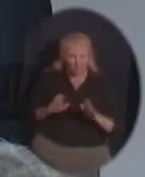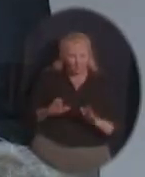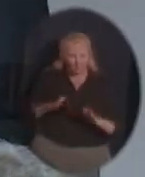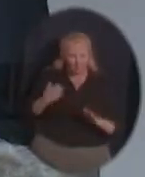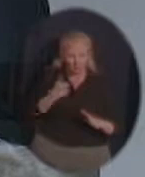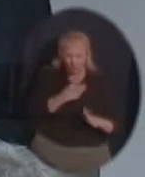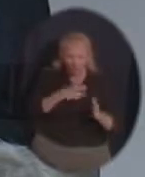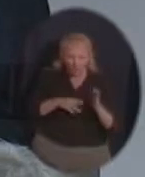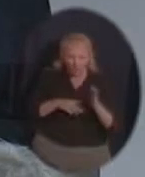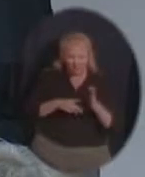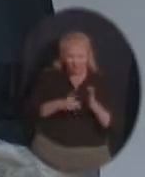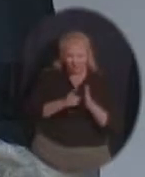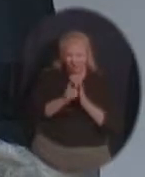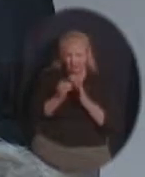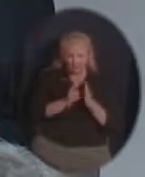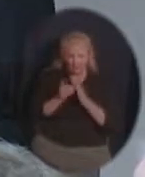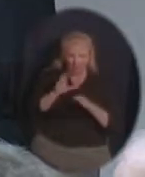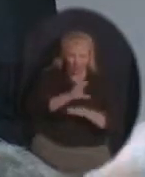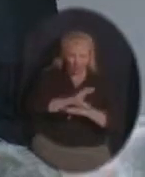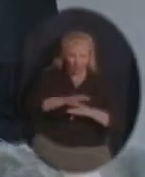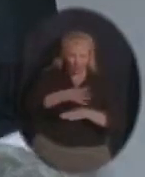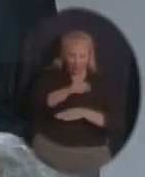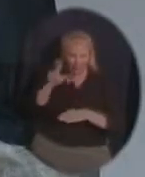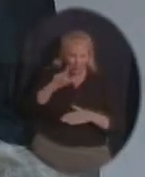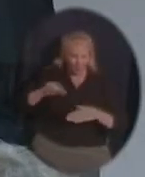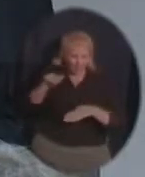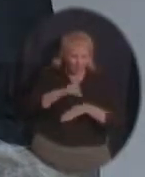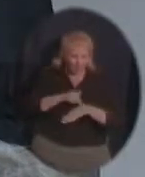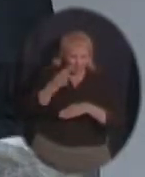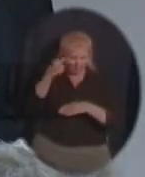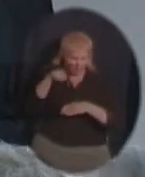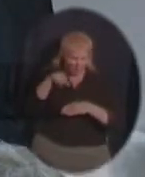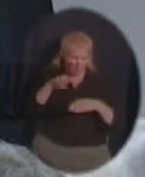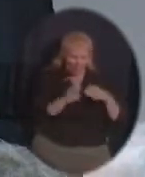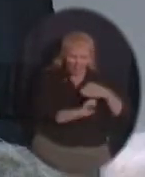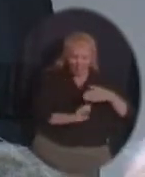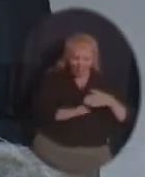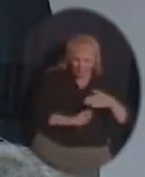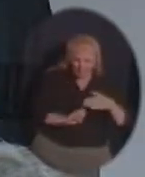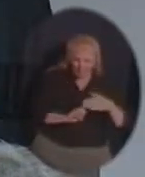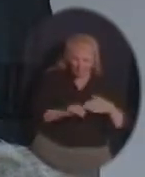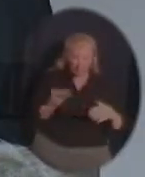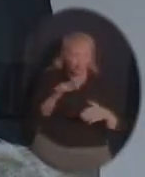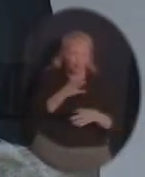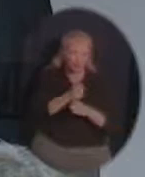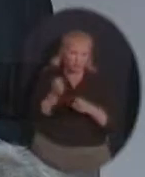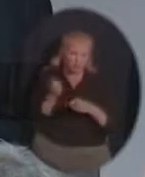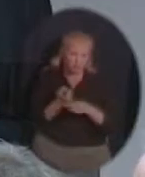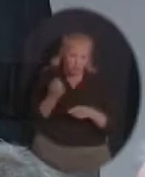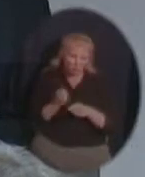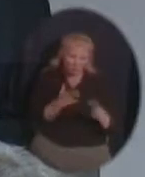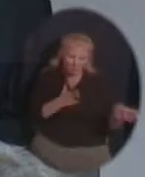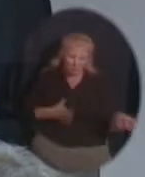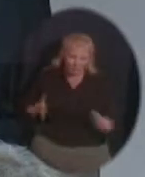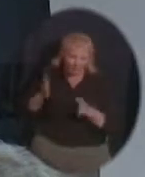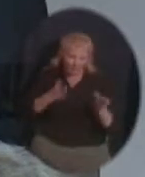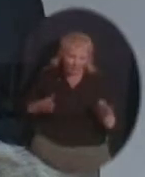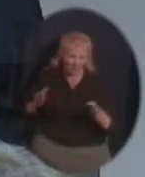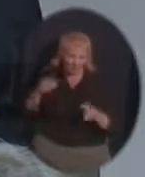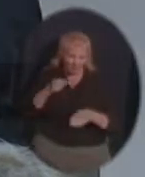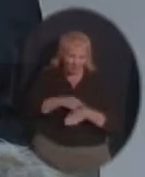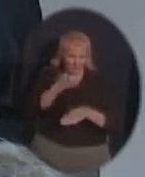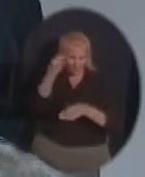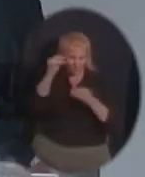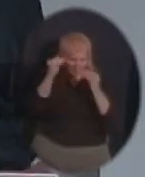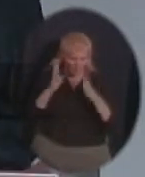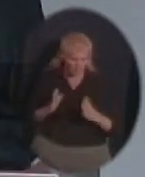computer and the library time for those limited grade levels was also to get the appropriate plan time that we had worked on. So there was part of that as